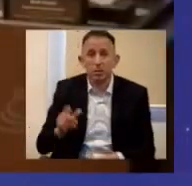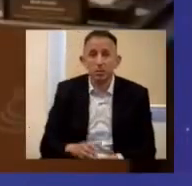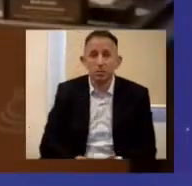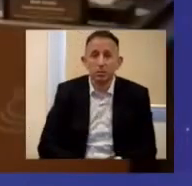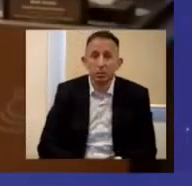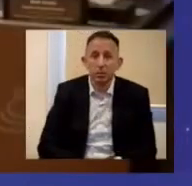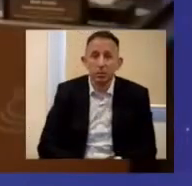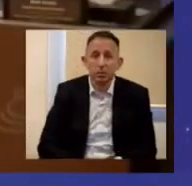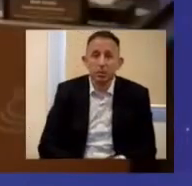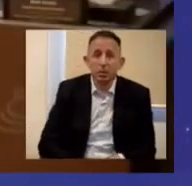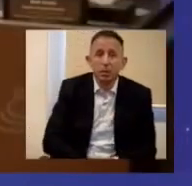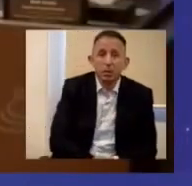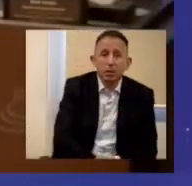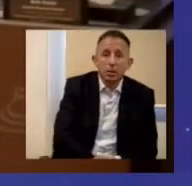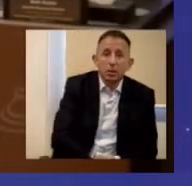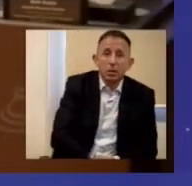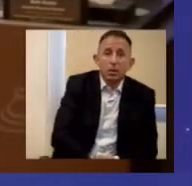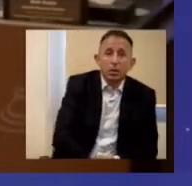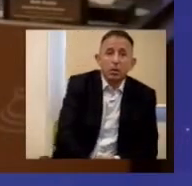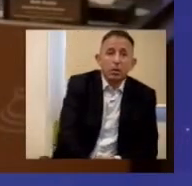The matter is more.